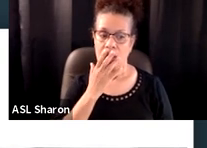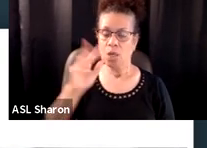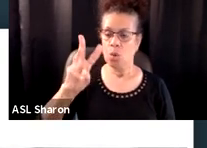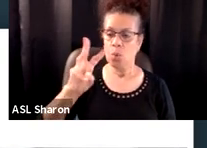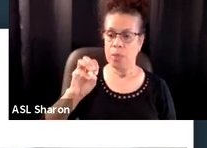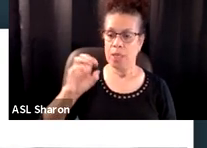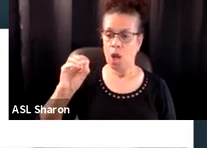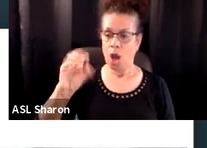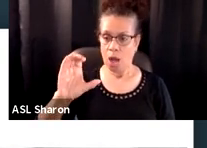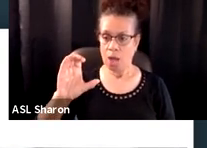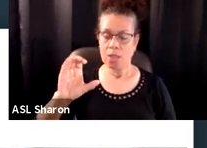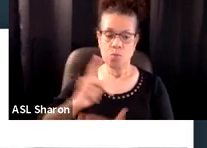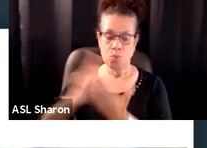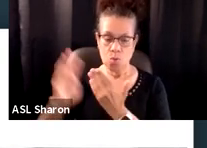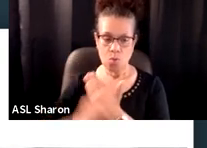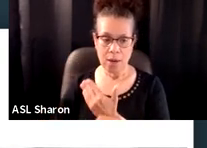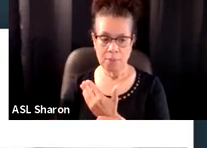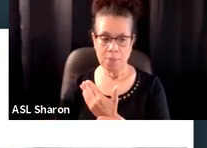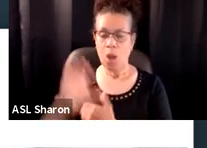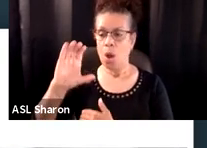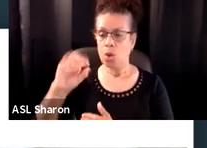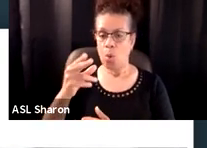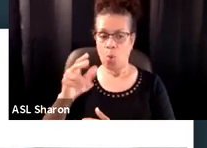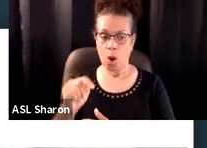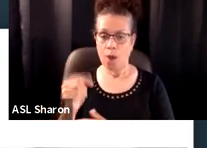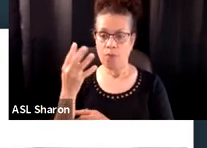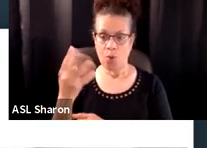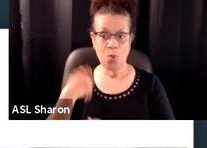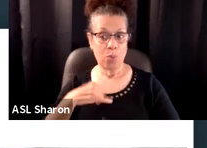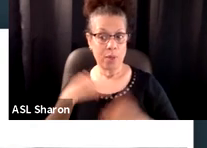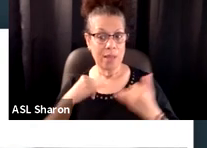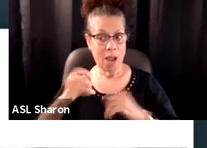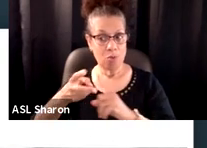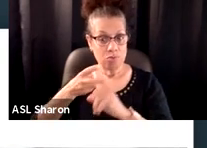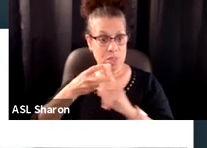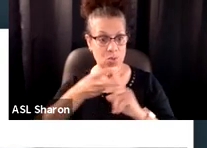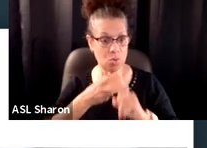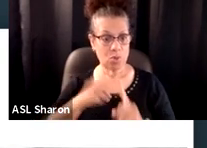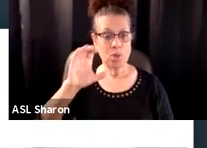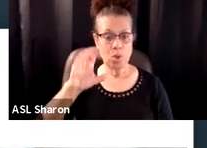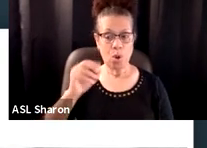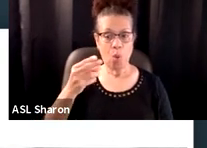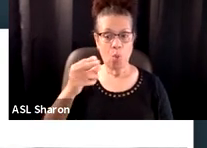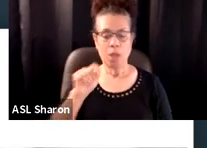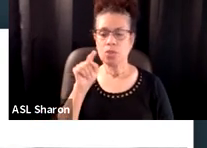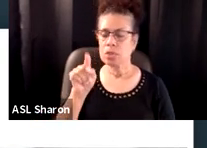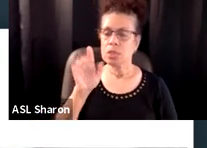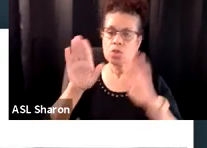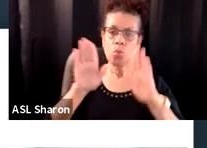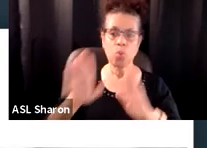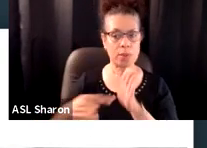cohort four and uh we're currently recruiting for week and so andrea is a is a great example